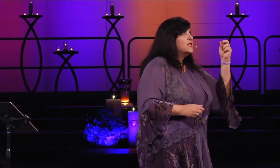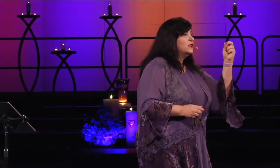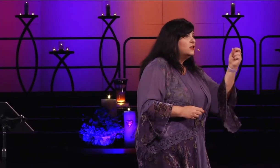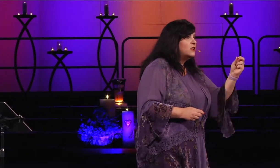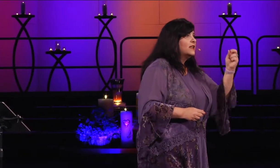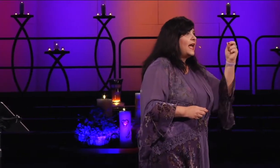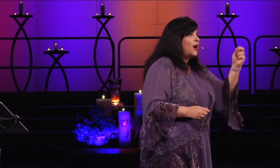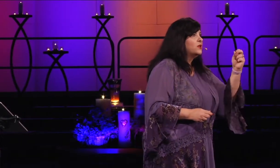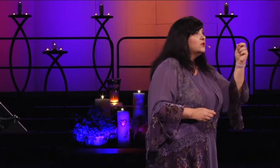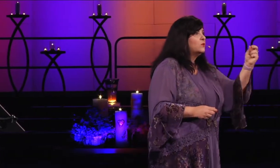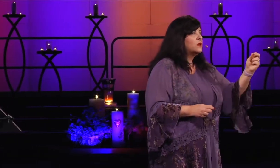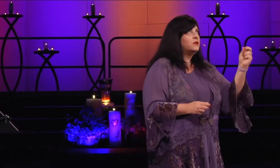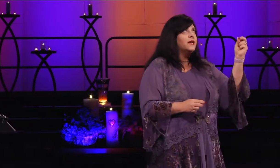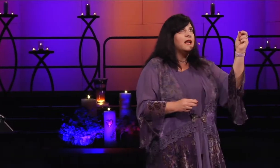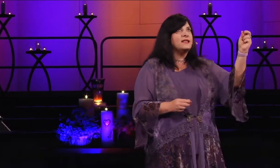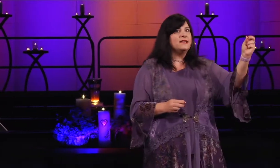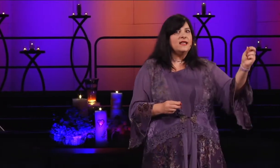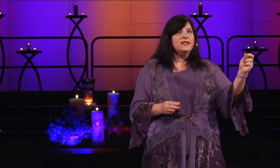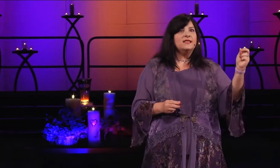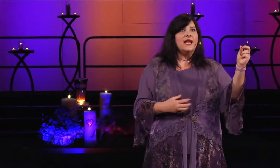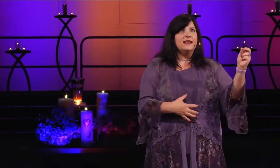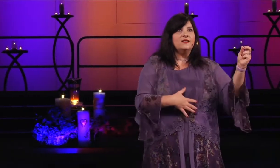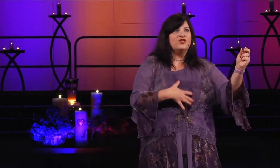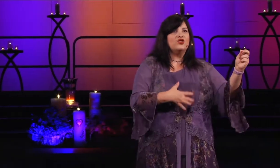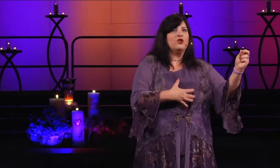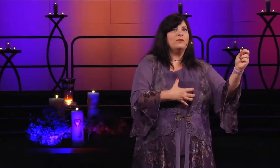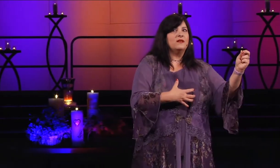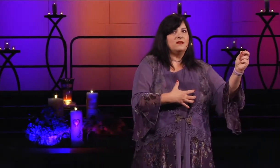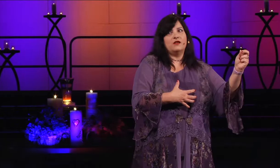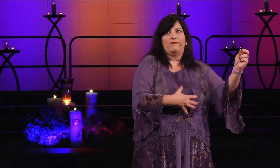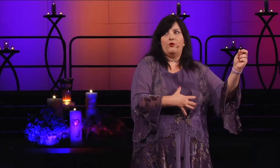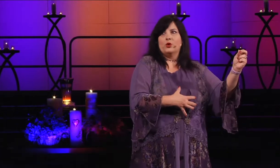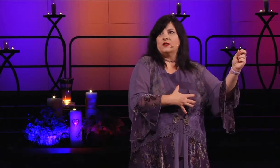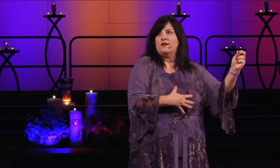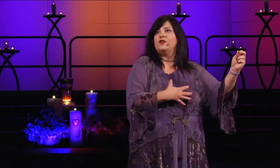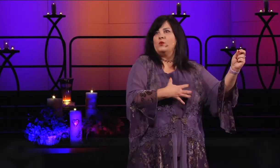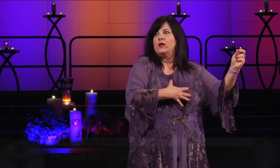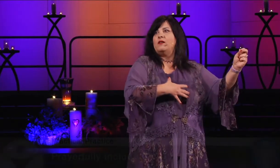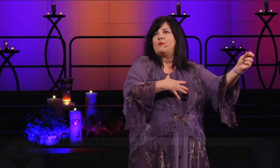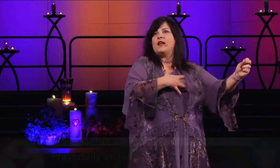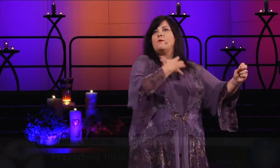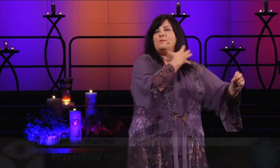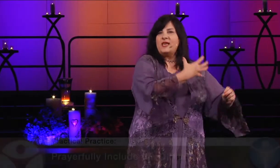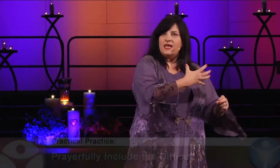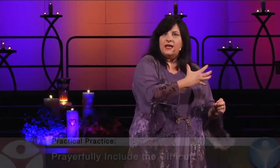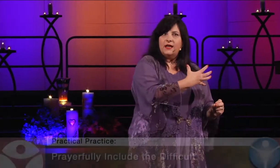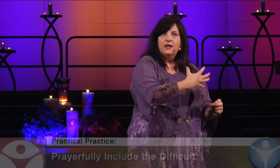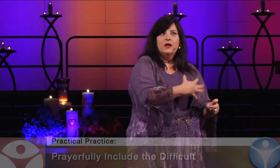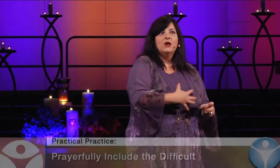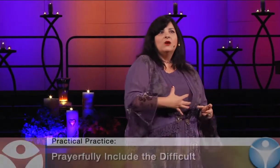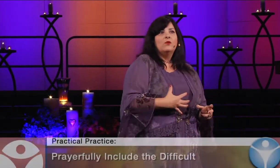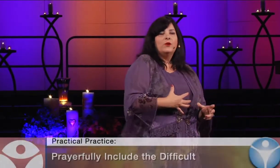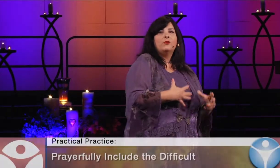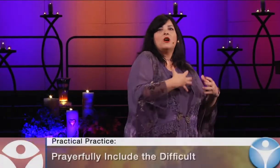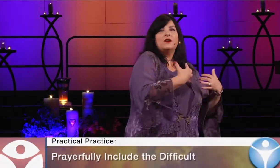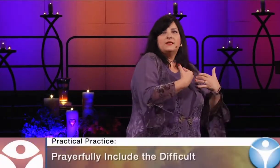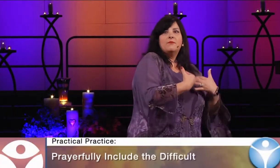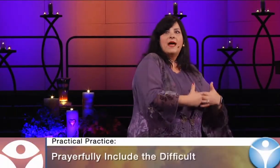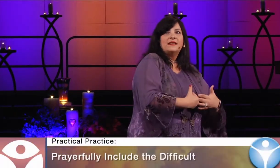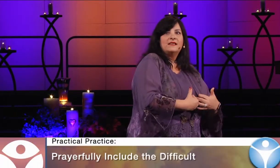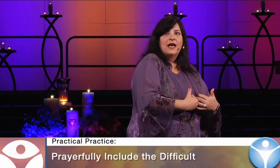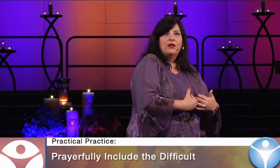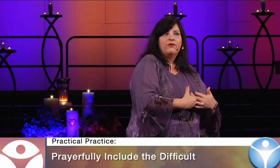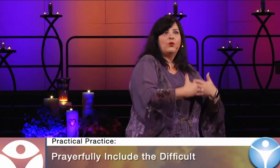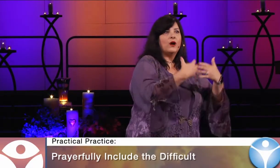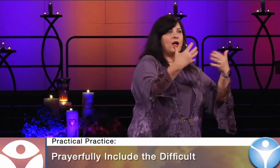I look out at the world and I sense that disturbance in the force, if you will, of my own being, with regards